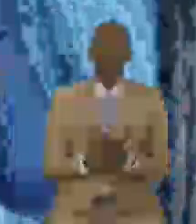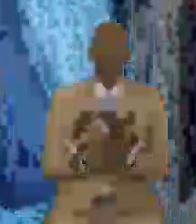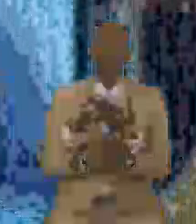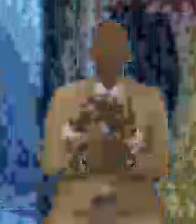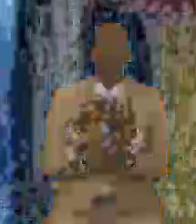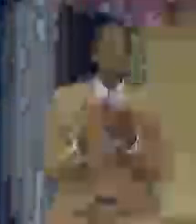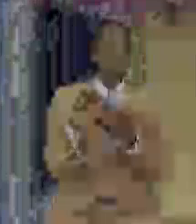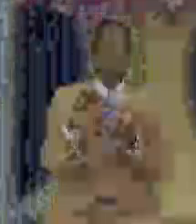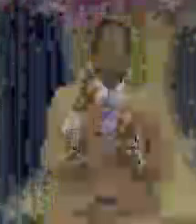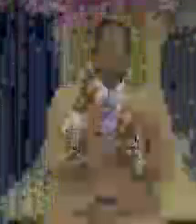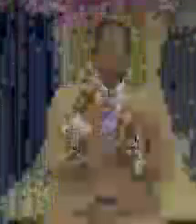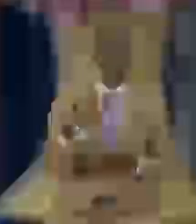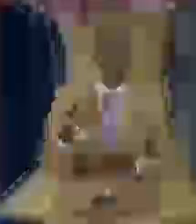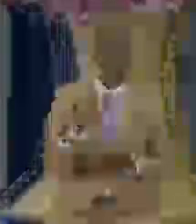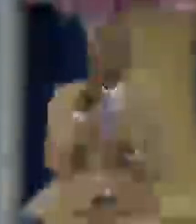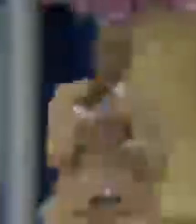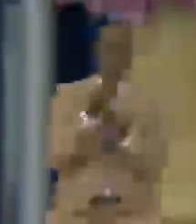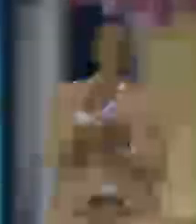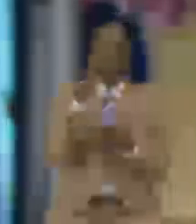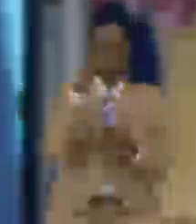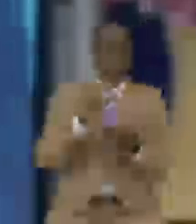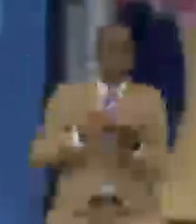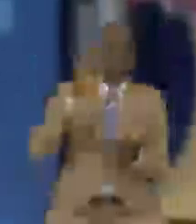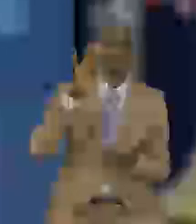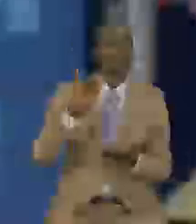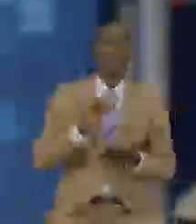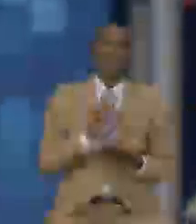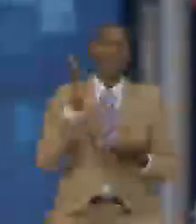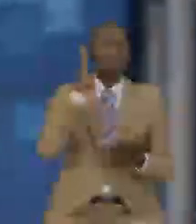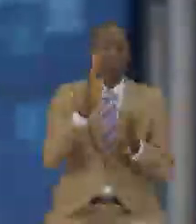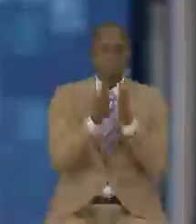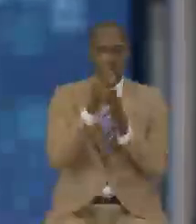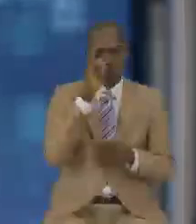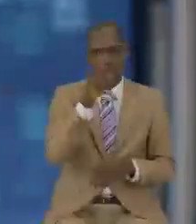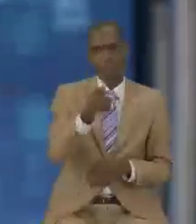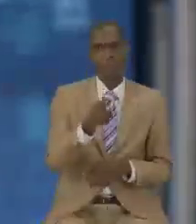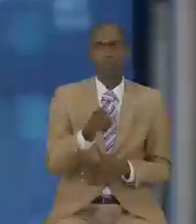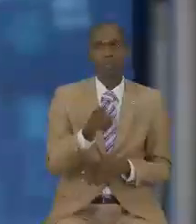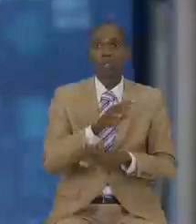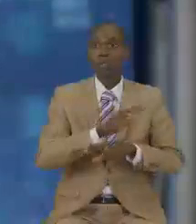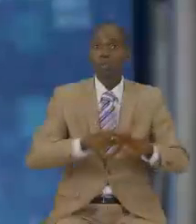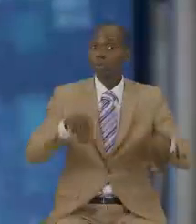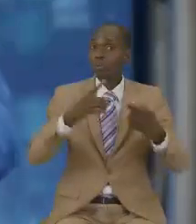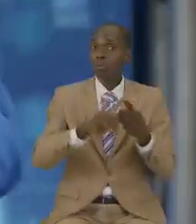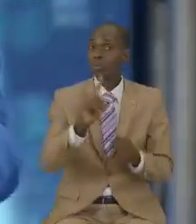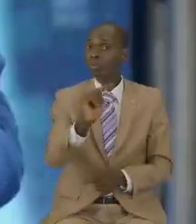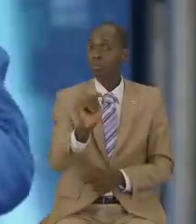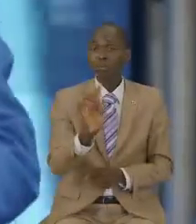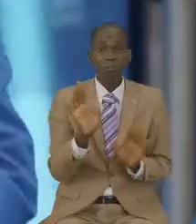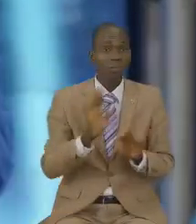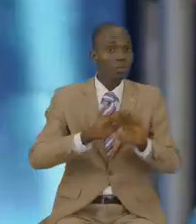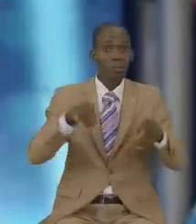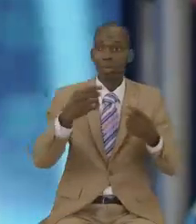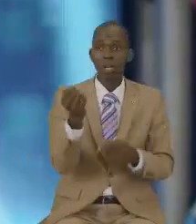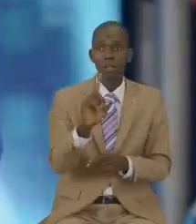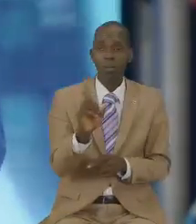message, impacted for glory, I'm going to pray for you. Don't go to the toilet at that time. Don't go anywhere at that